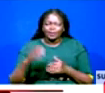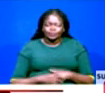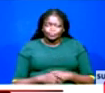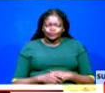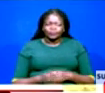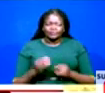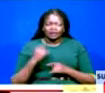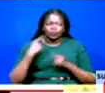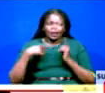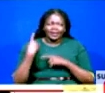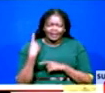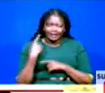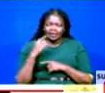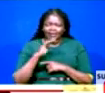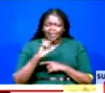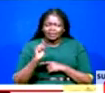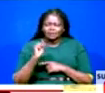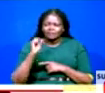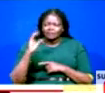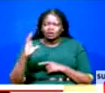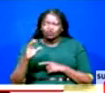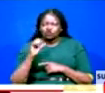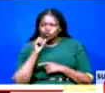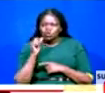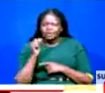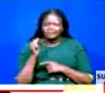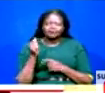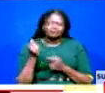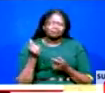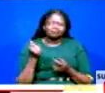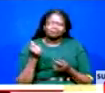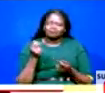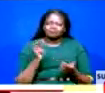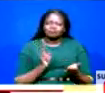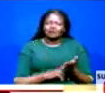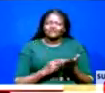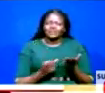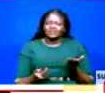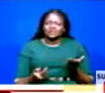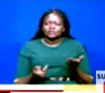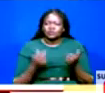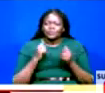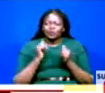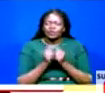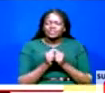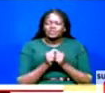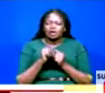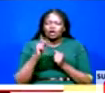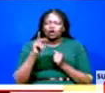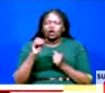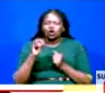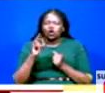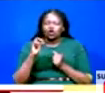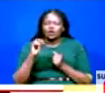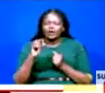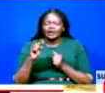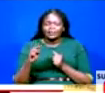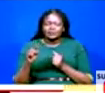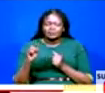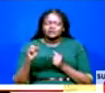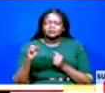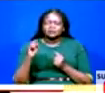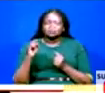win, Leeds FC, who have not conceded a goal nor lost a match, will battle Korogez FC in the final slated for